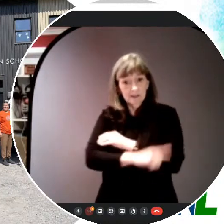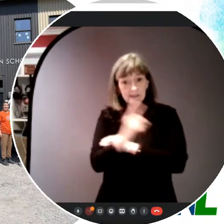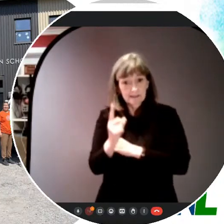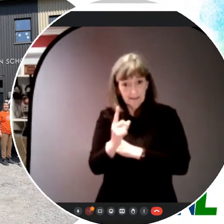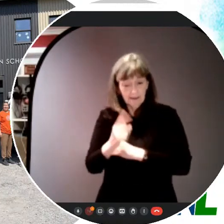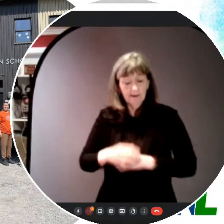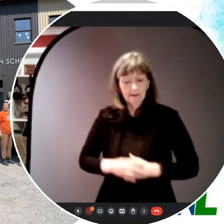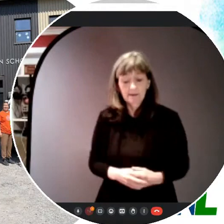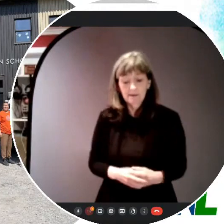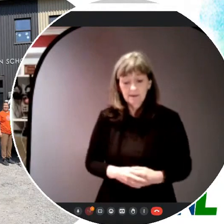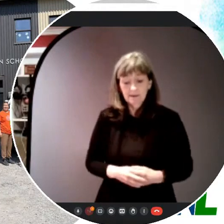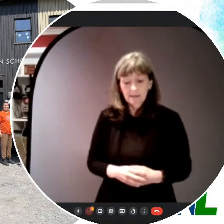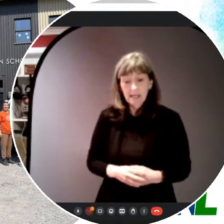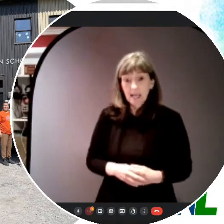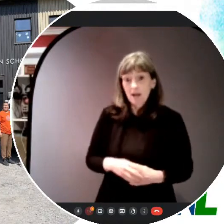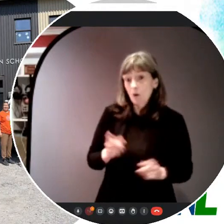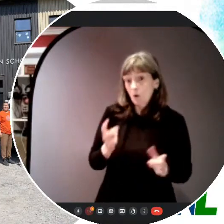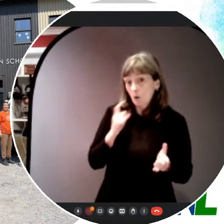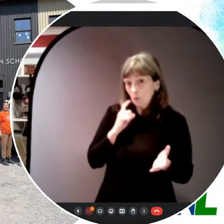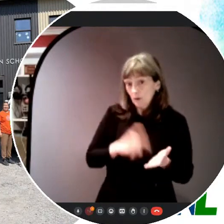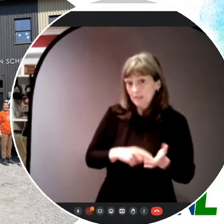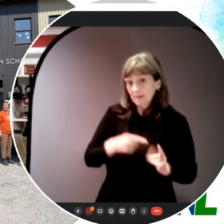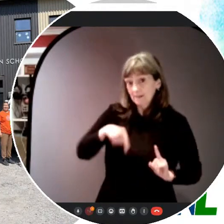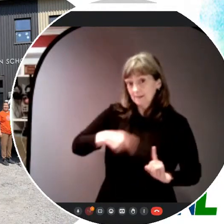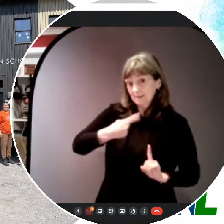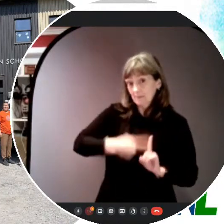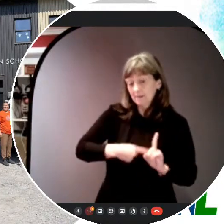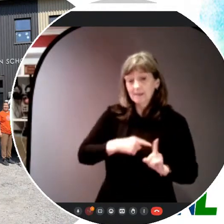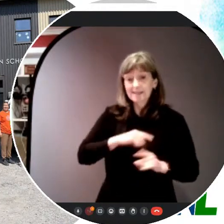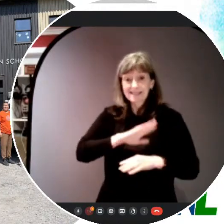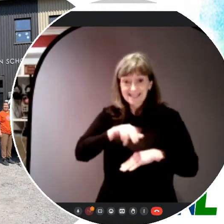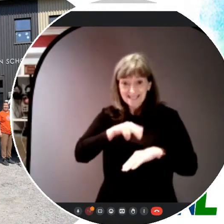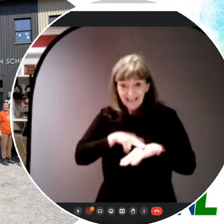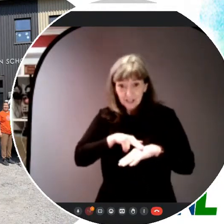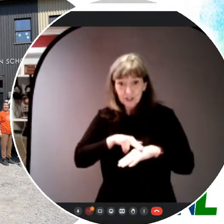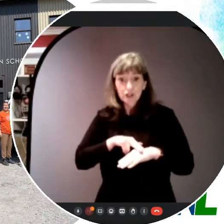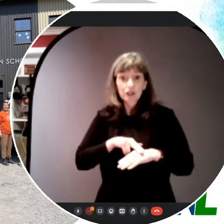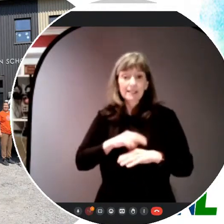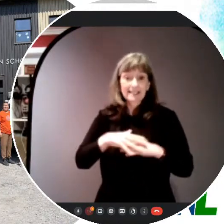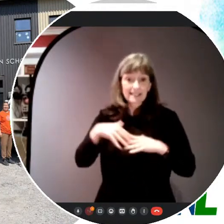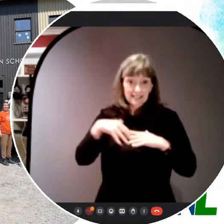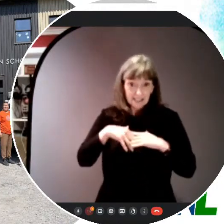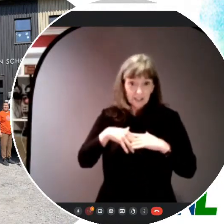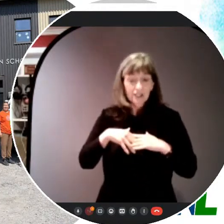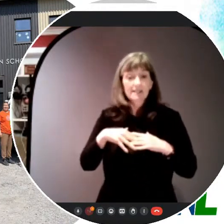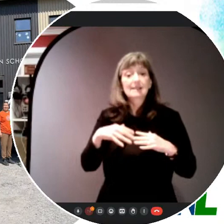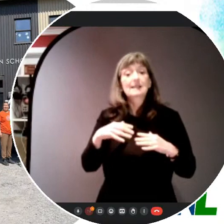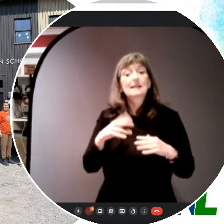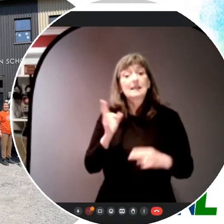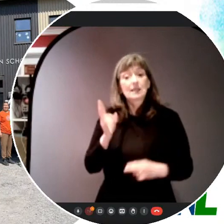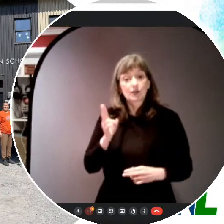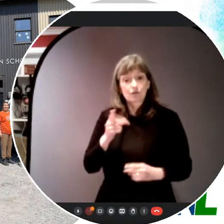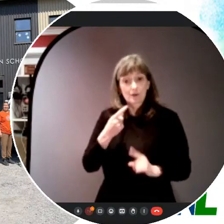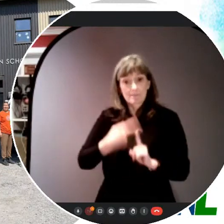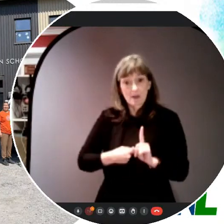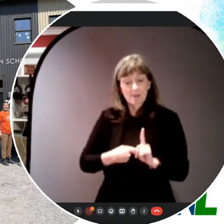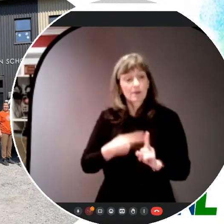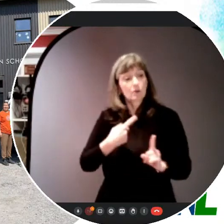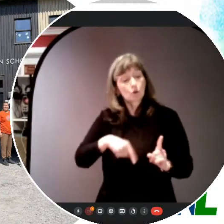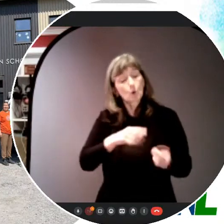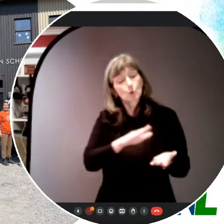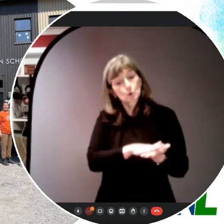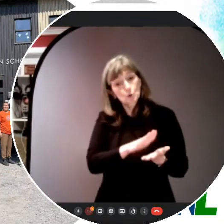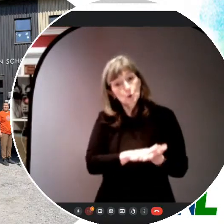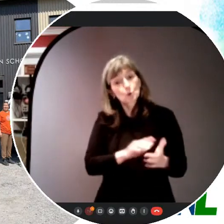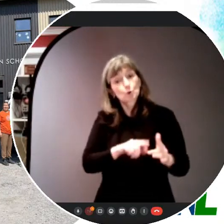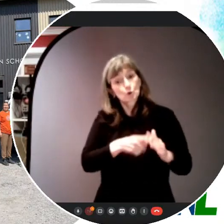that this month actually is National Indigenous History Month. So schools are talking more about that and making sure that,